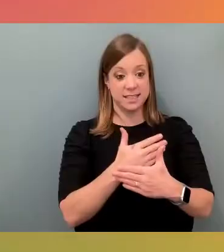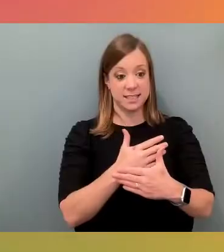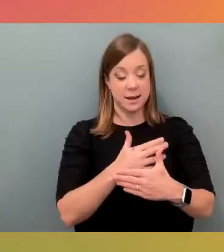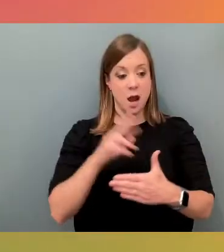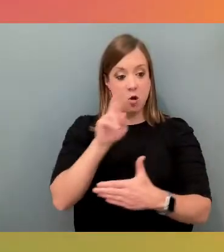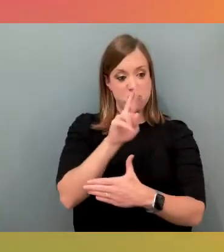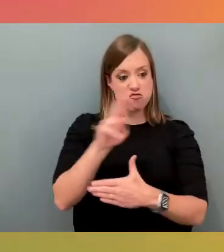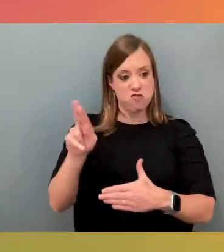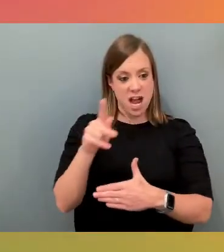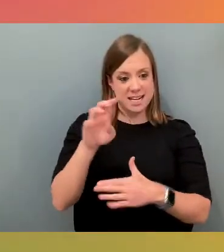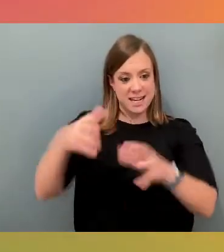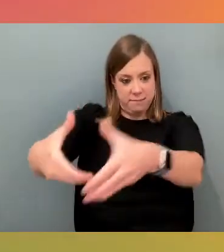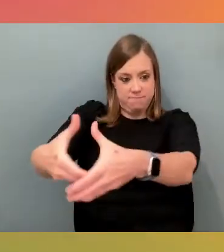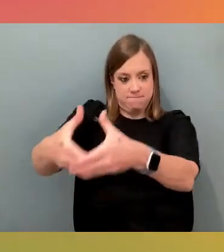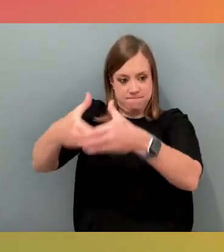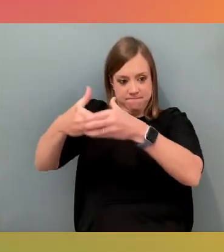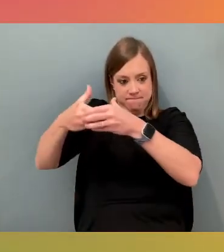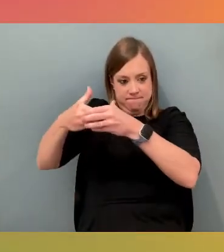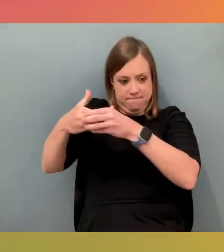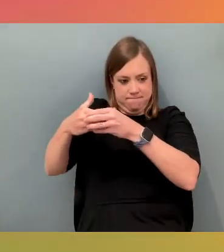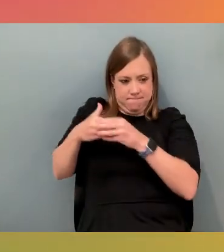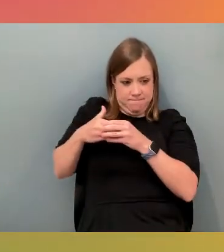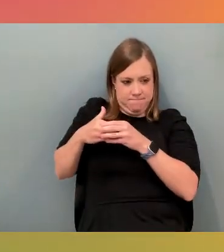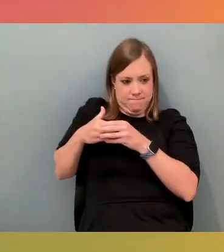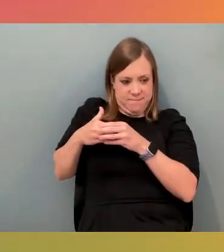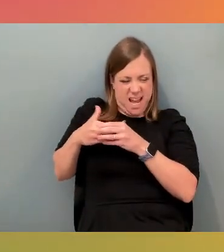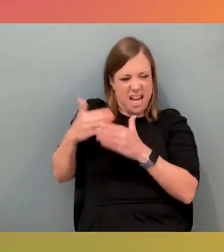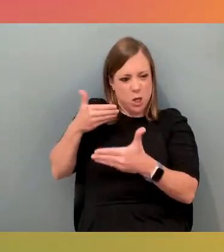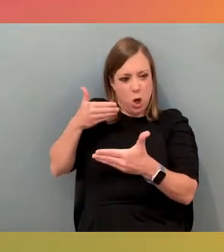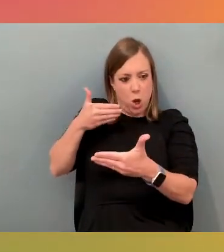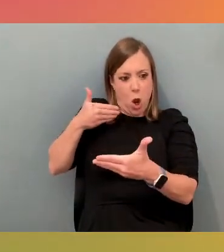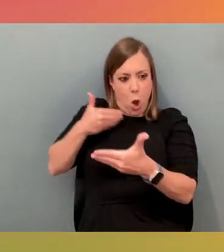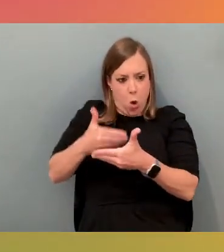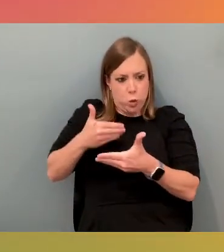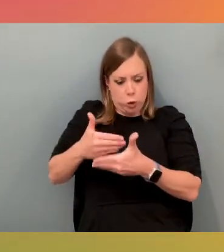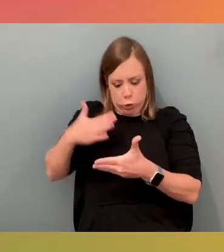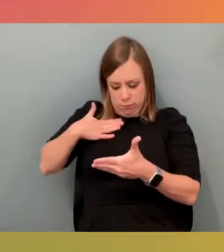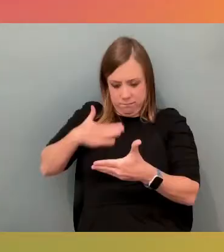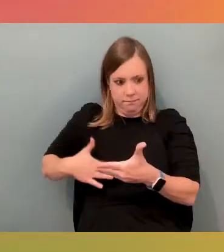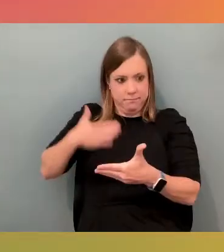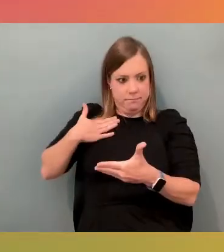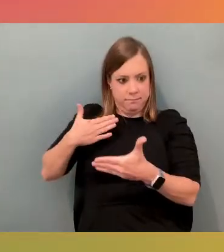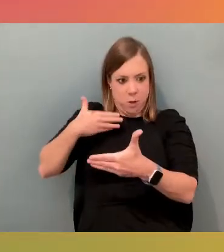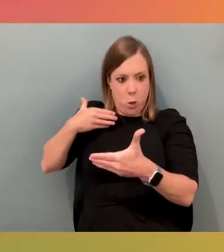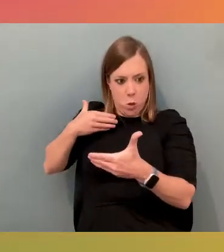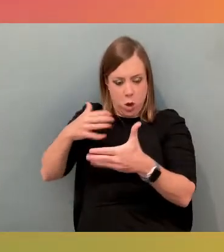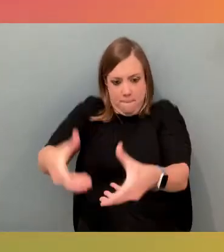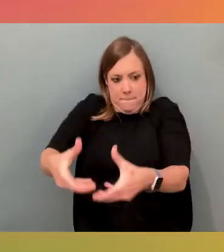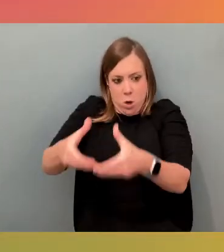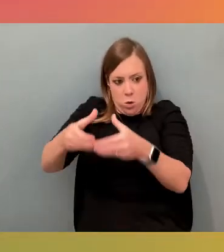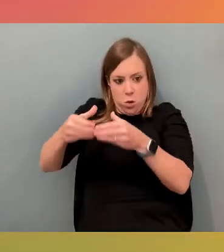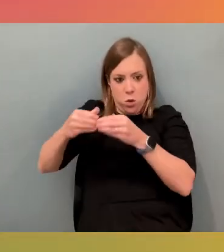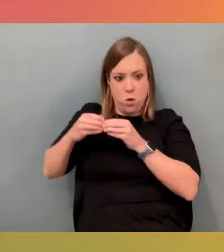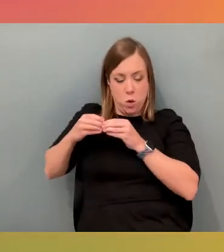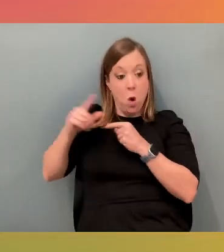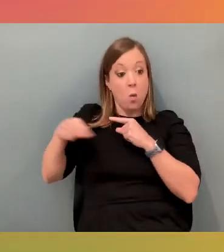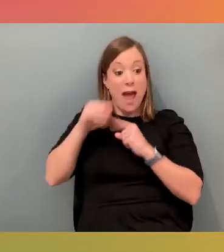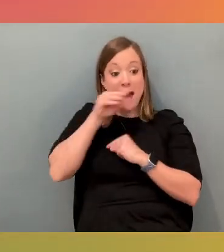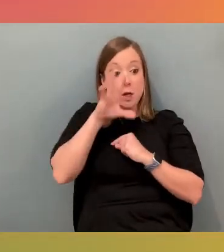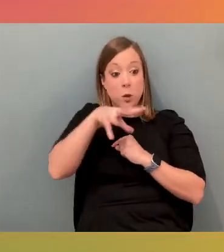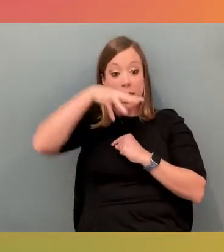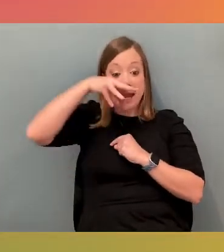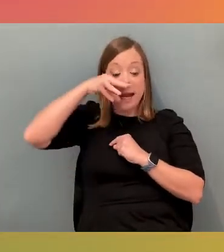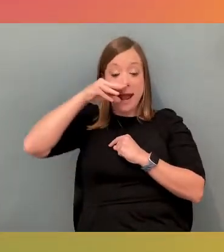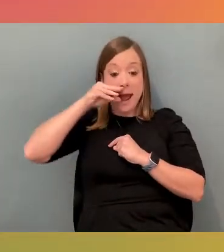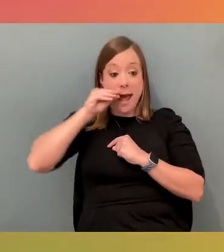and draw your knee as close to your chest as you can. As you inhale, we're going to straighten the leg as much as we